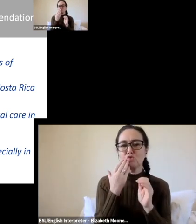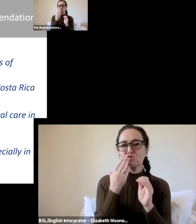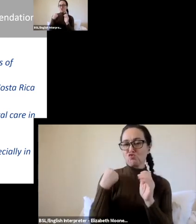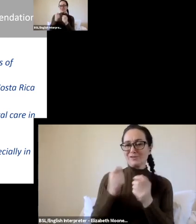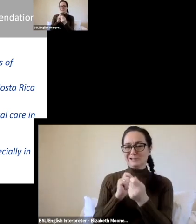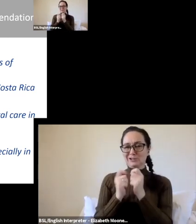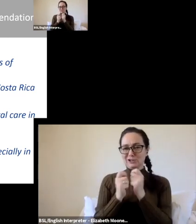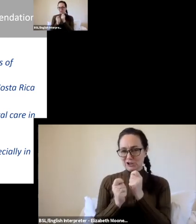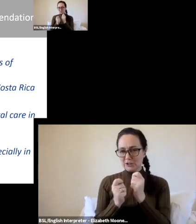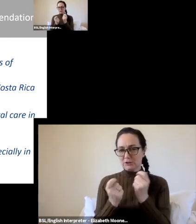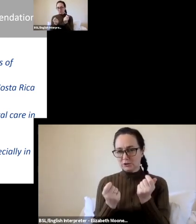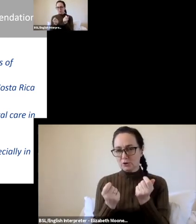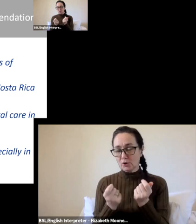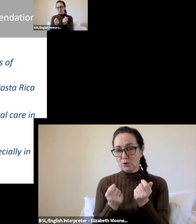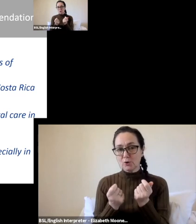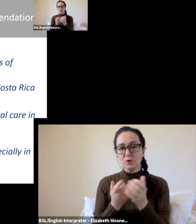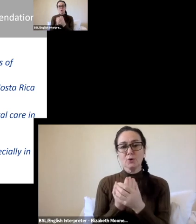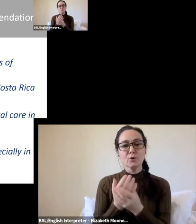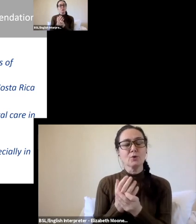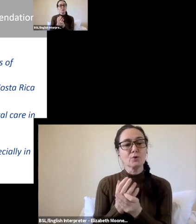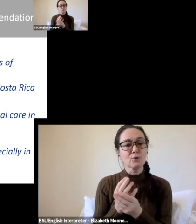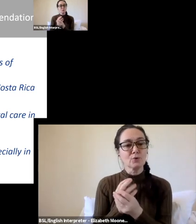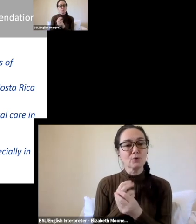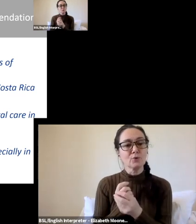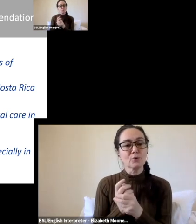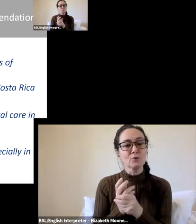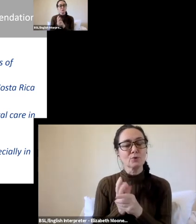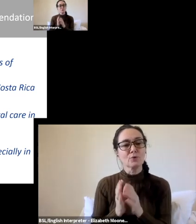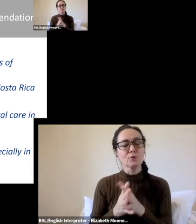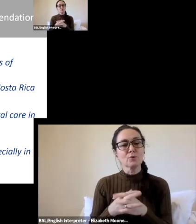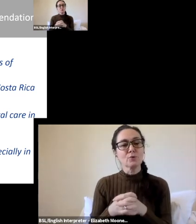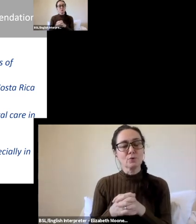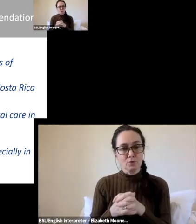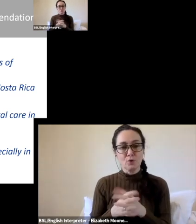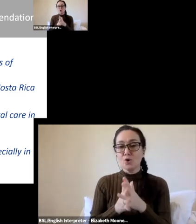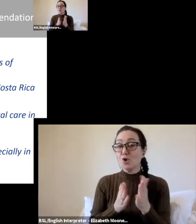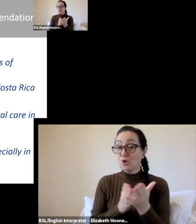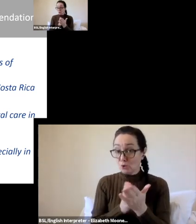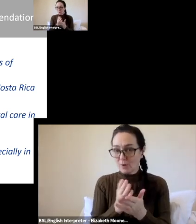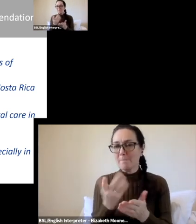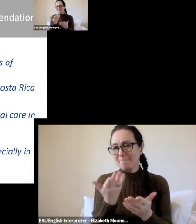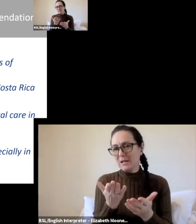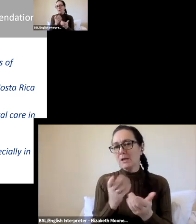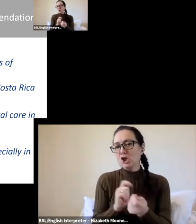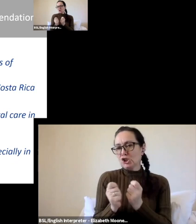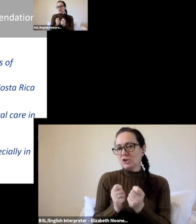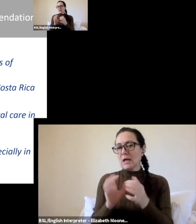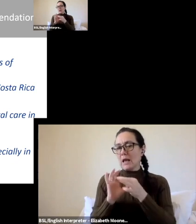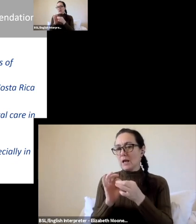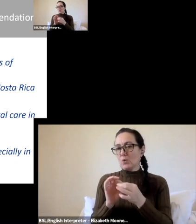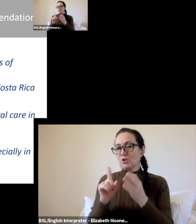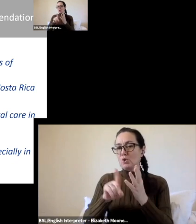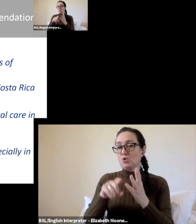occurred through also the contribution of the Universal Periodic Review. That means that